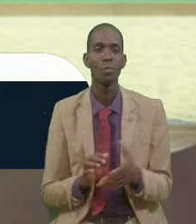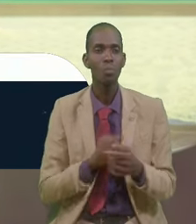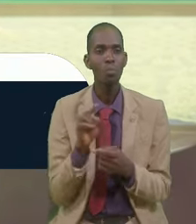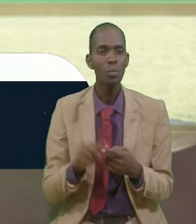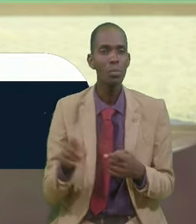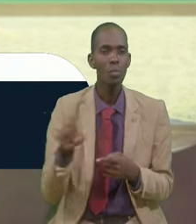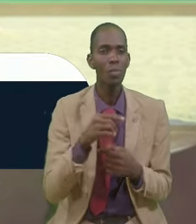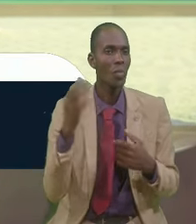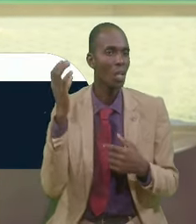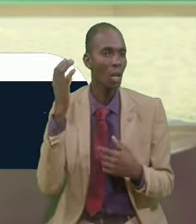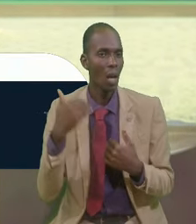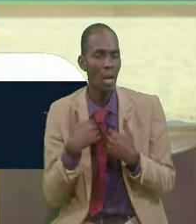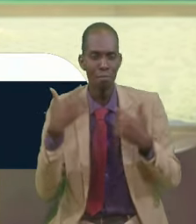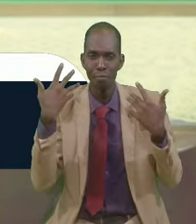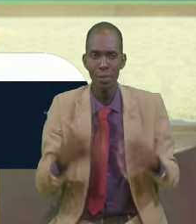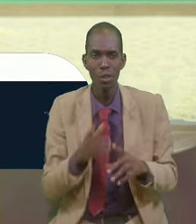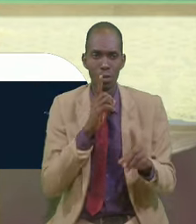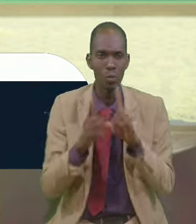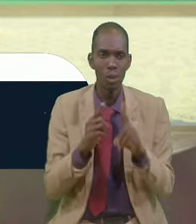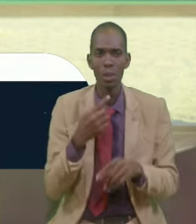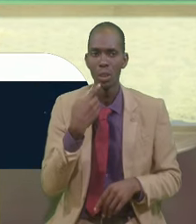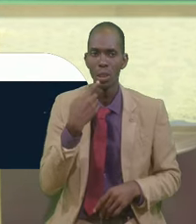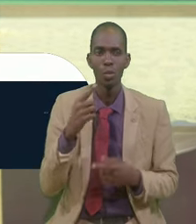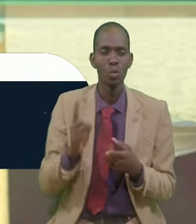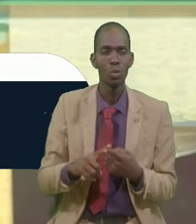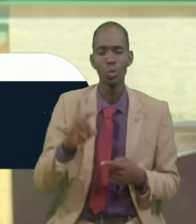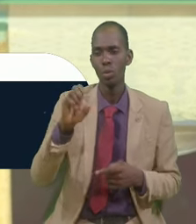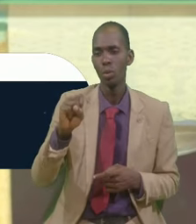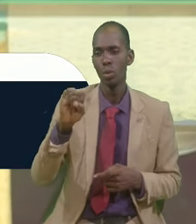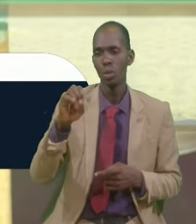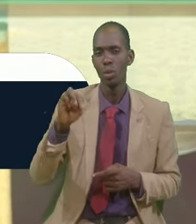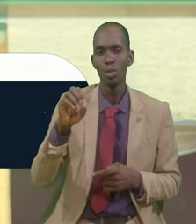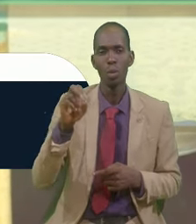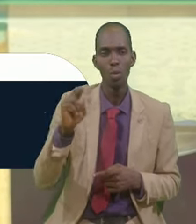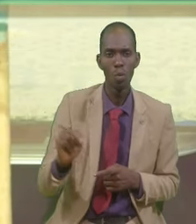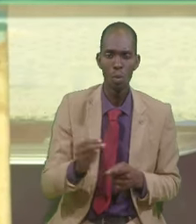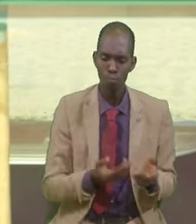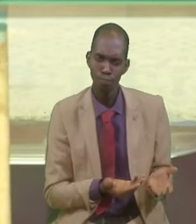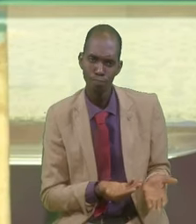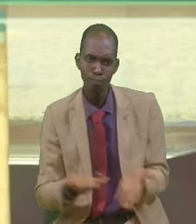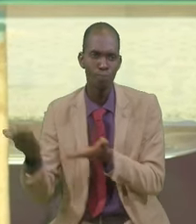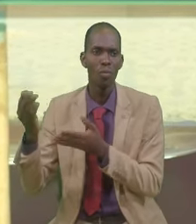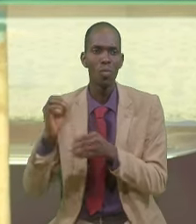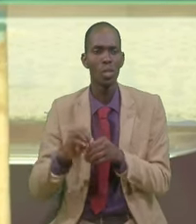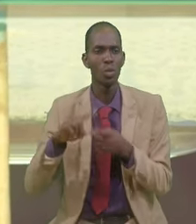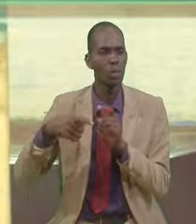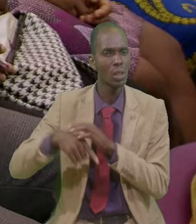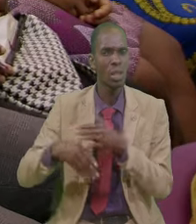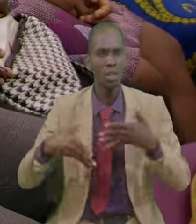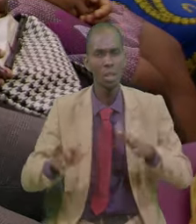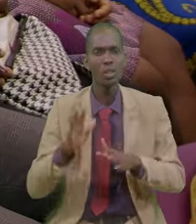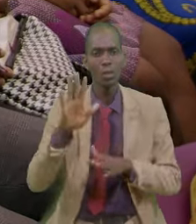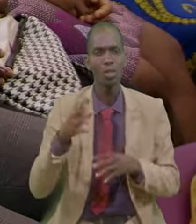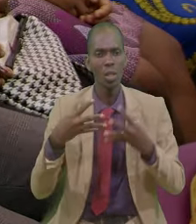speaking, he said unto Simon, launch out into the deep and let down your